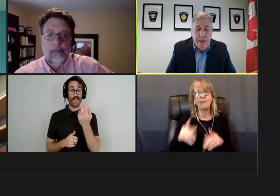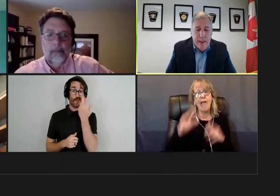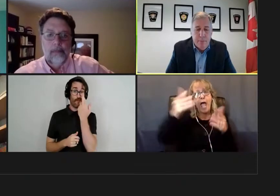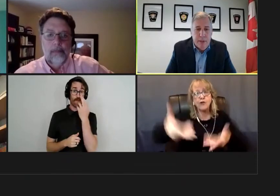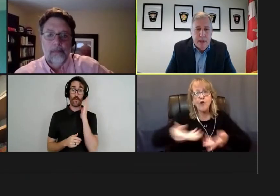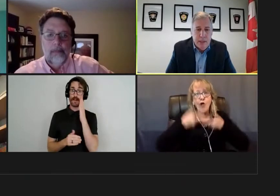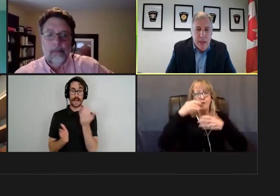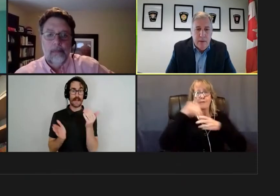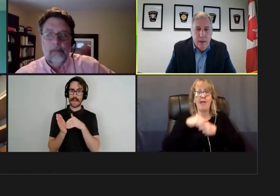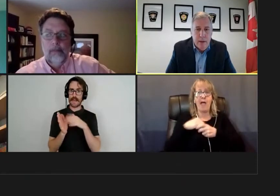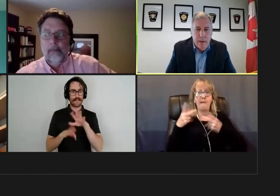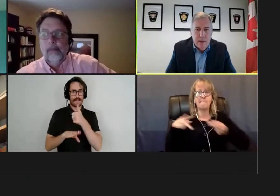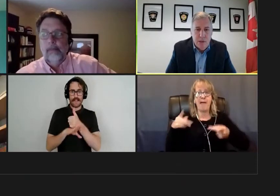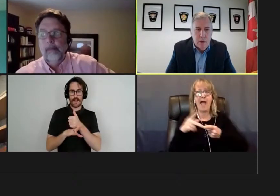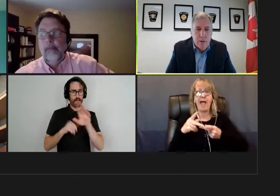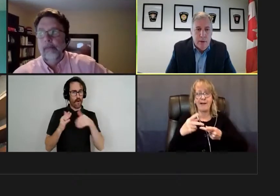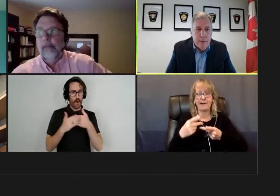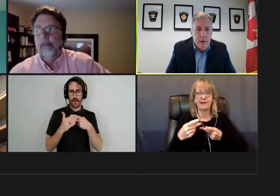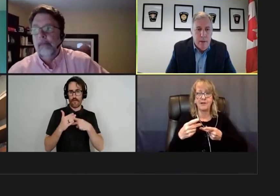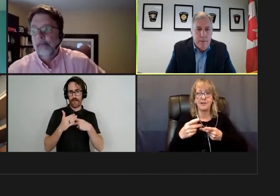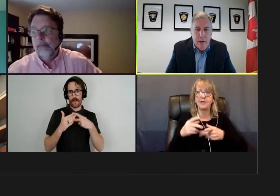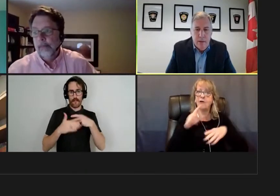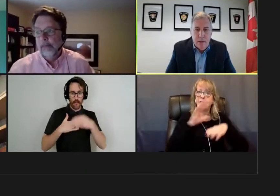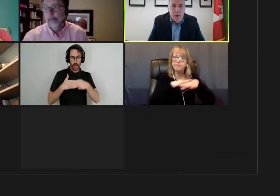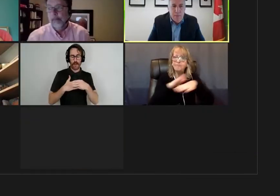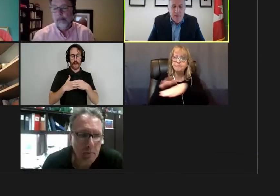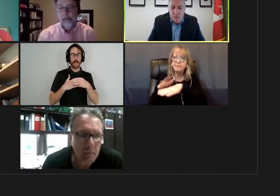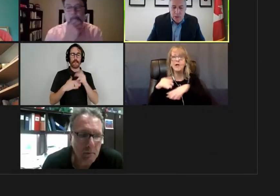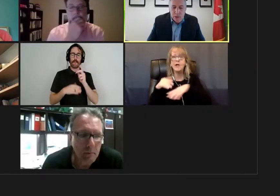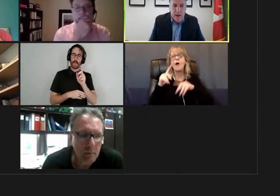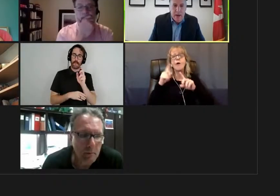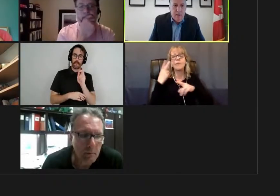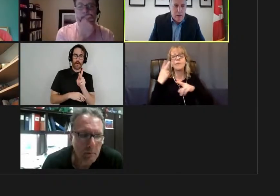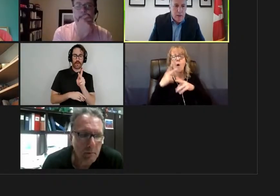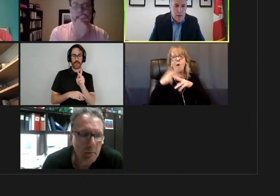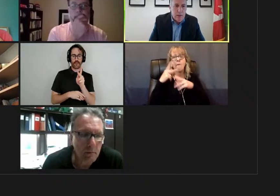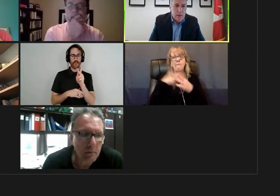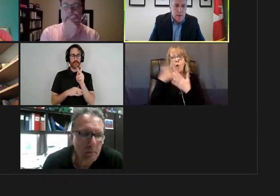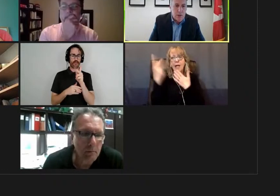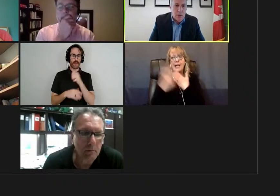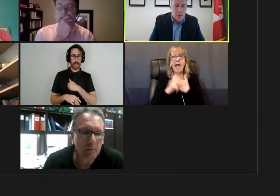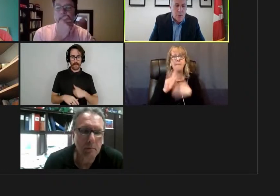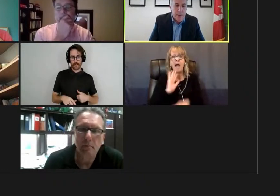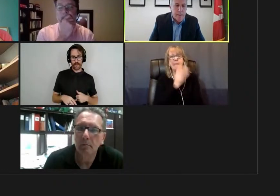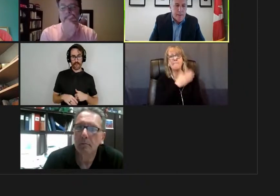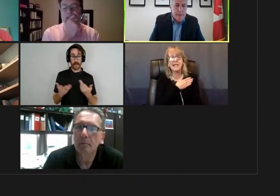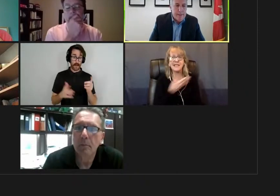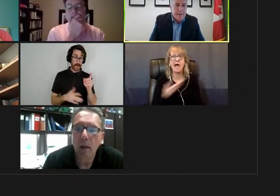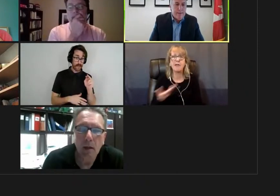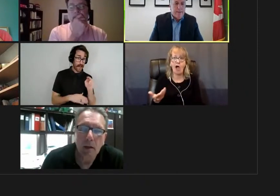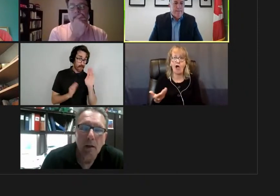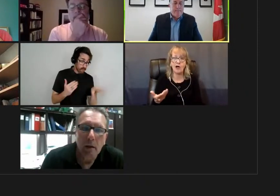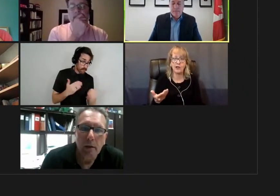re-putting that in place again this year. And Dan and the team, and if he wants to add anything, is currently working on that.